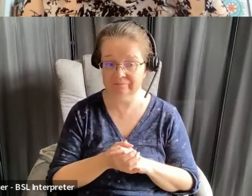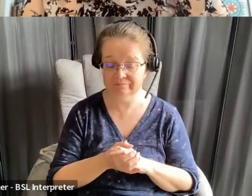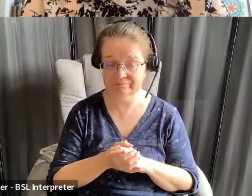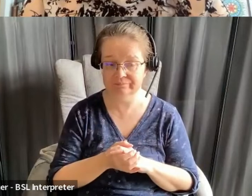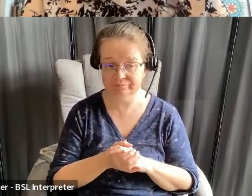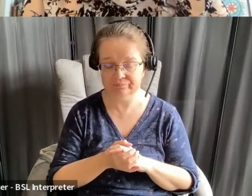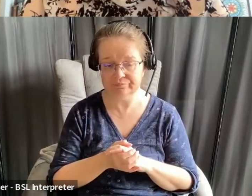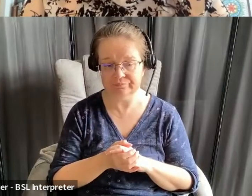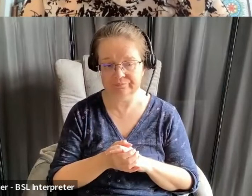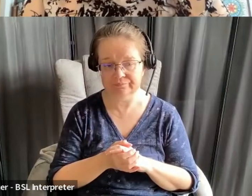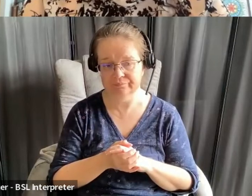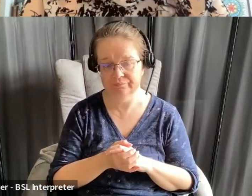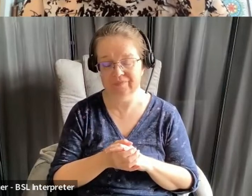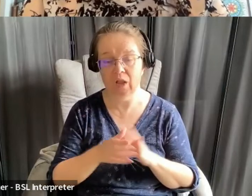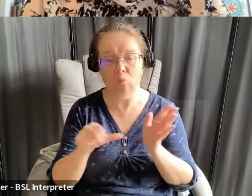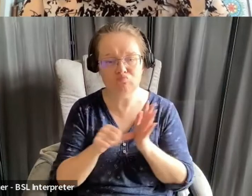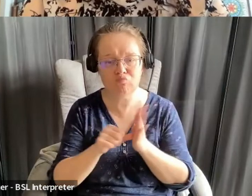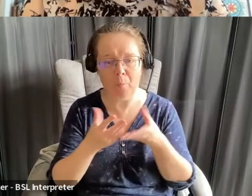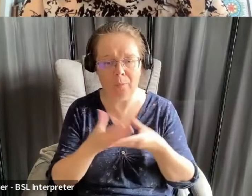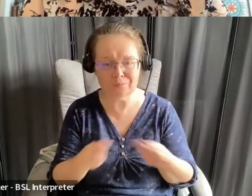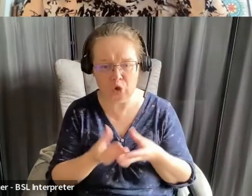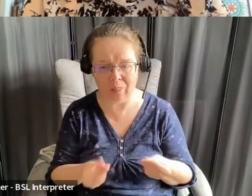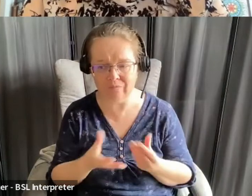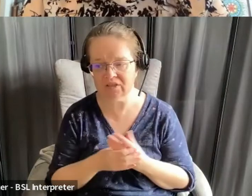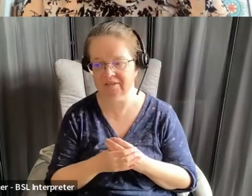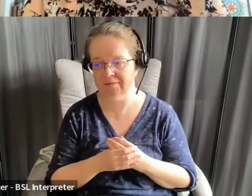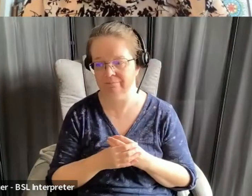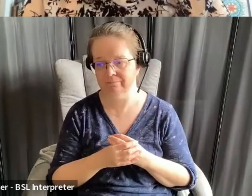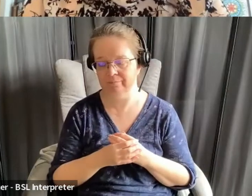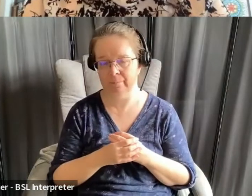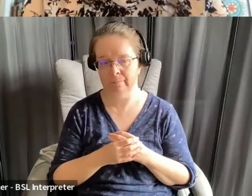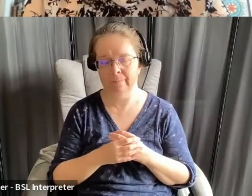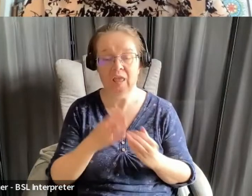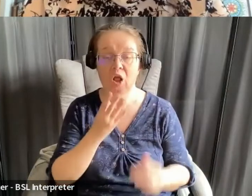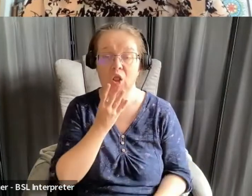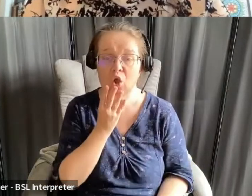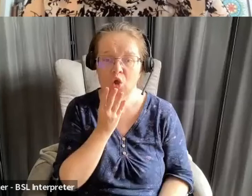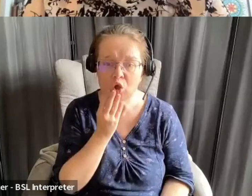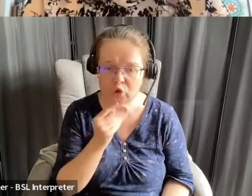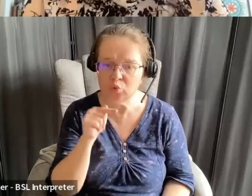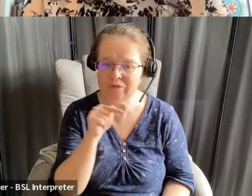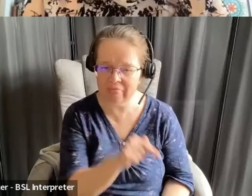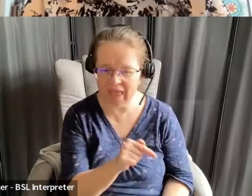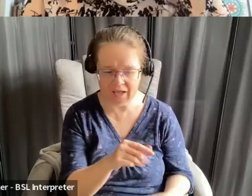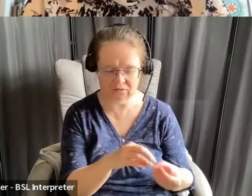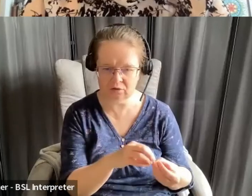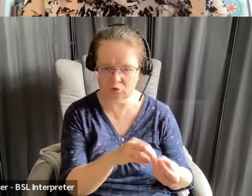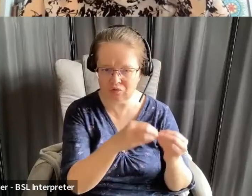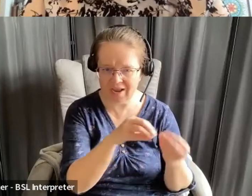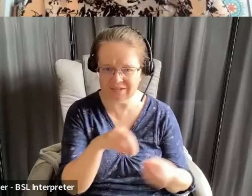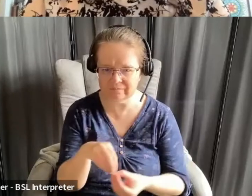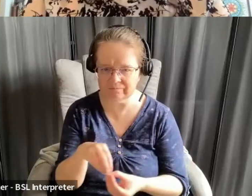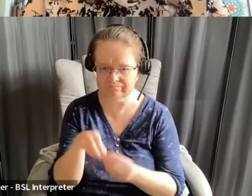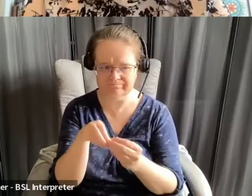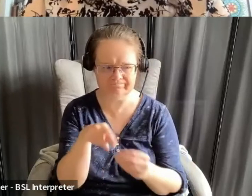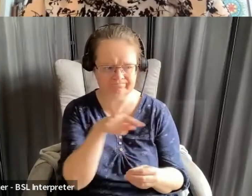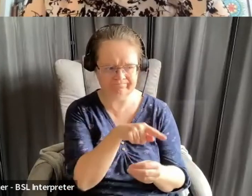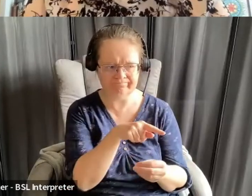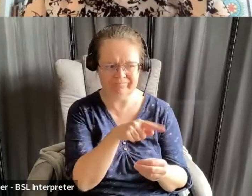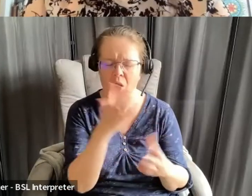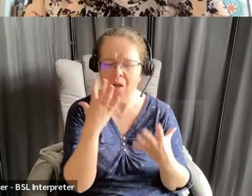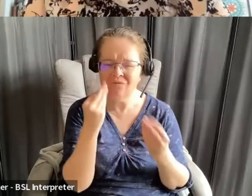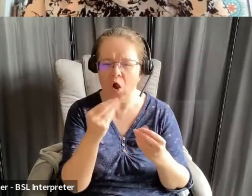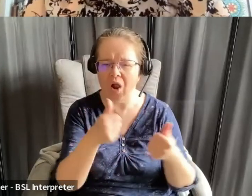solvers. So I would say use that creativity. Find a solution. There is one out there.